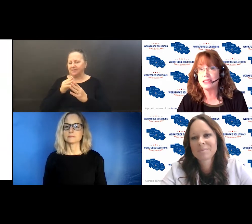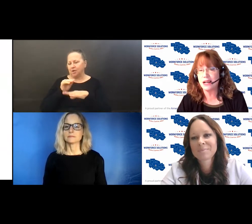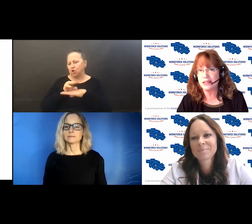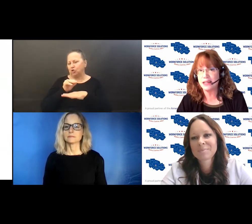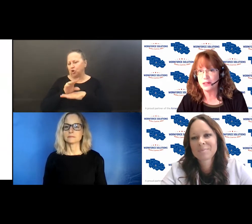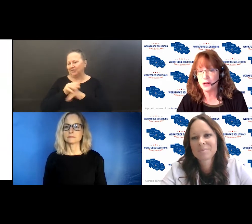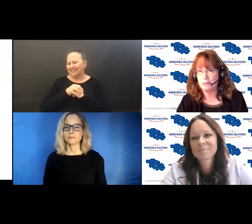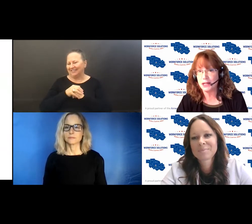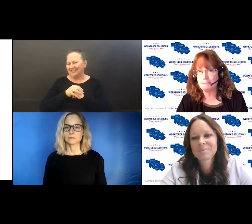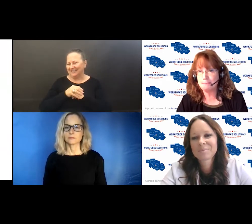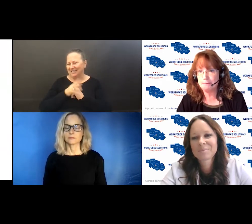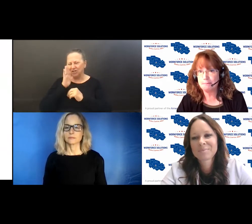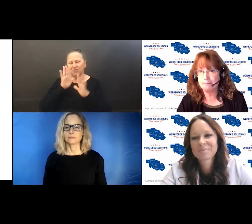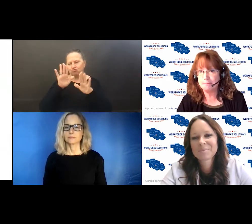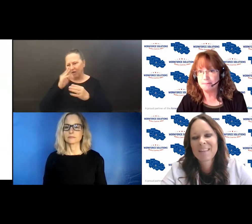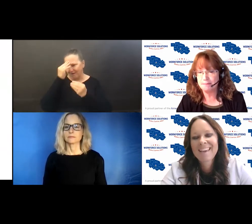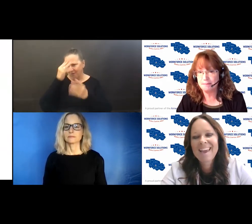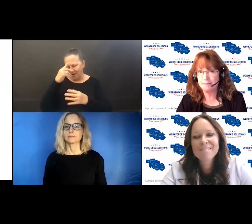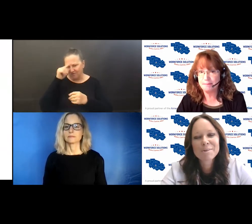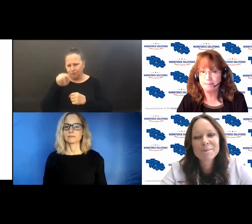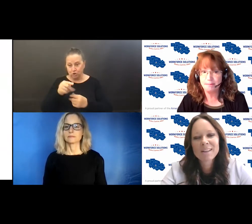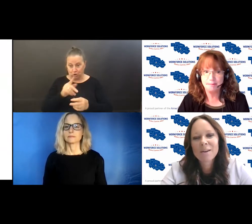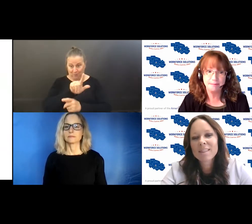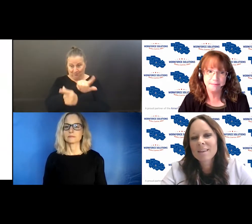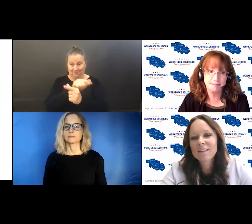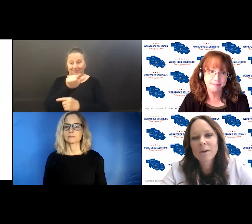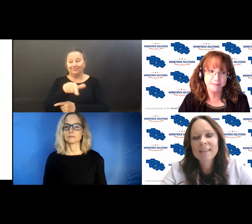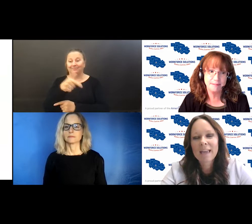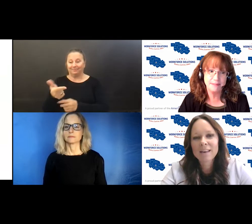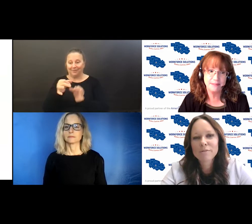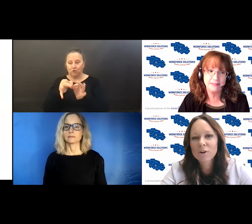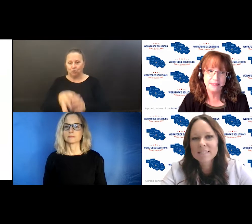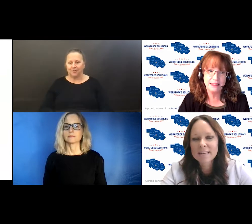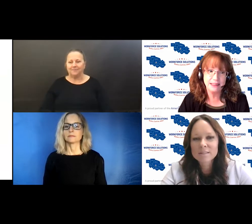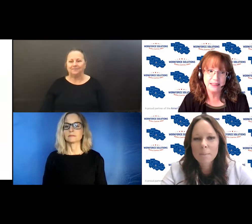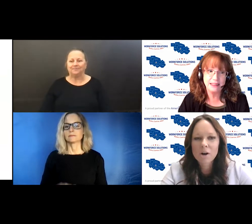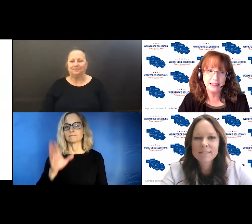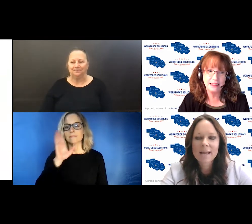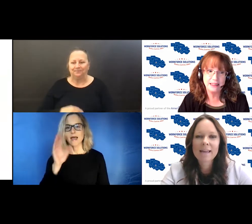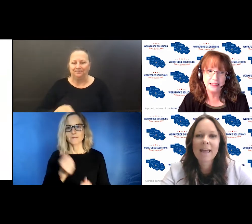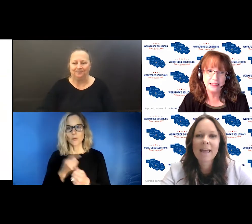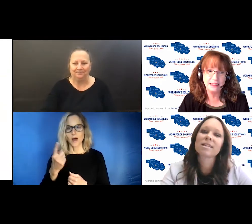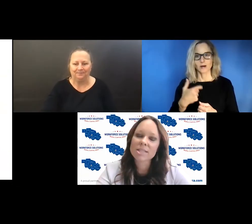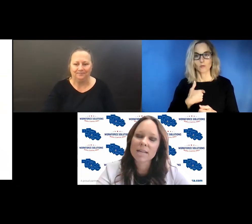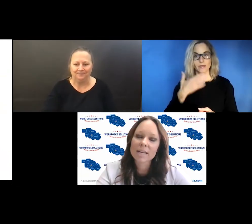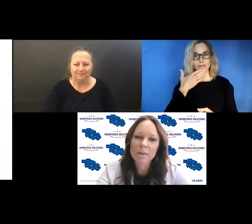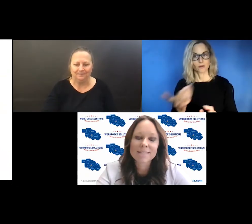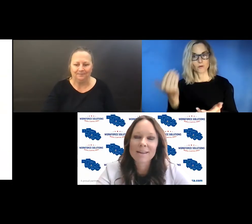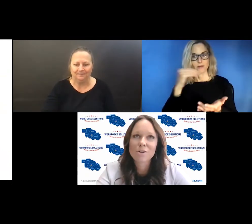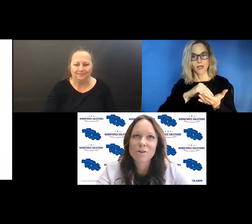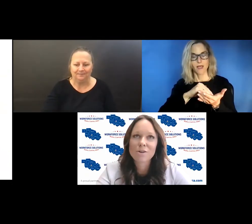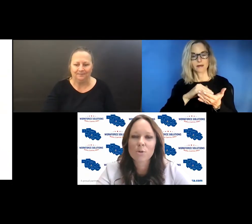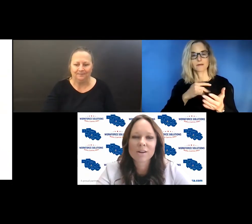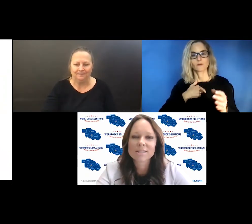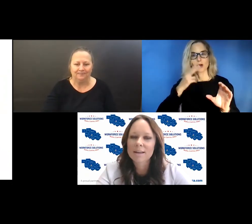and insight into the company. Hey everyone, I want to thank you again for attending this webinar today, and thanks for sticking with us.